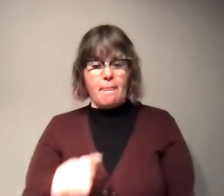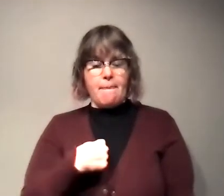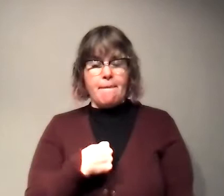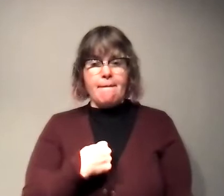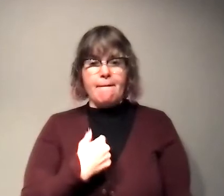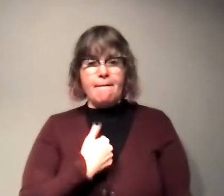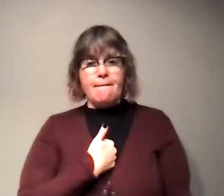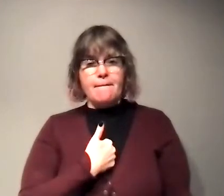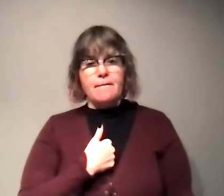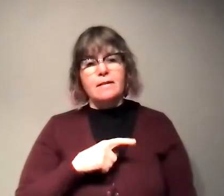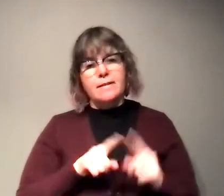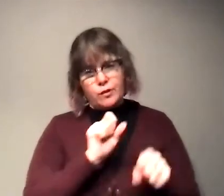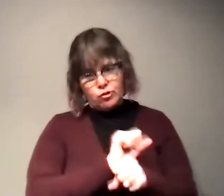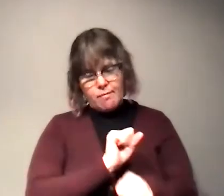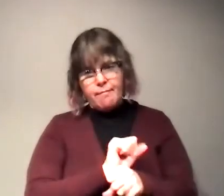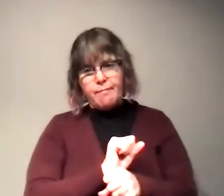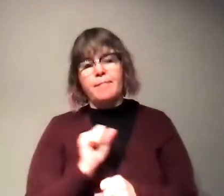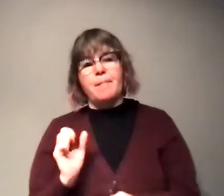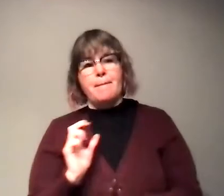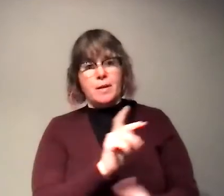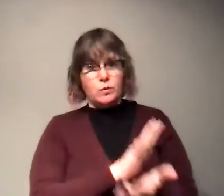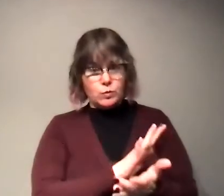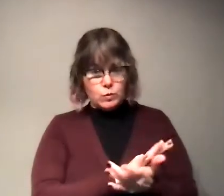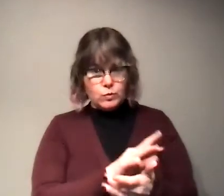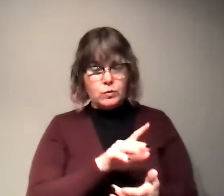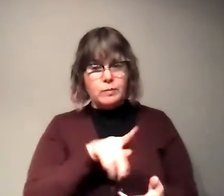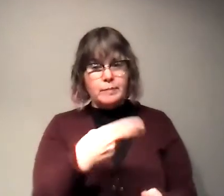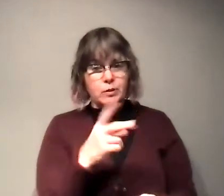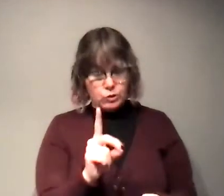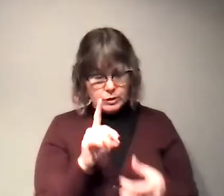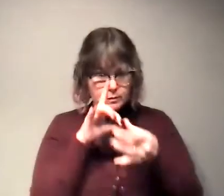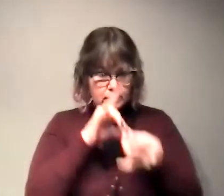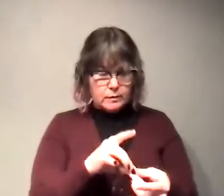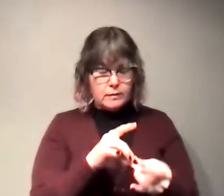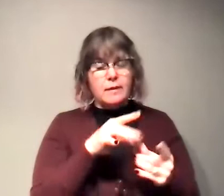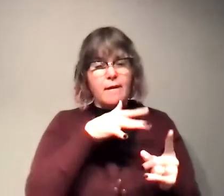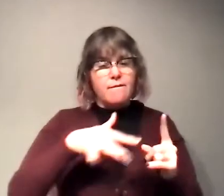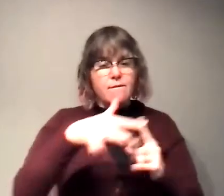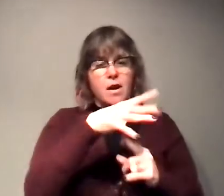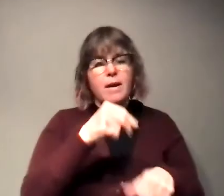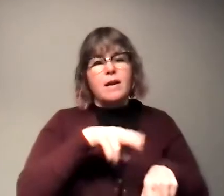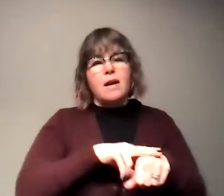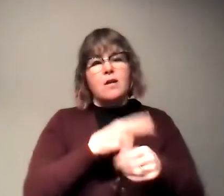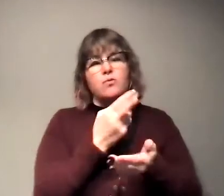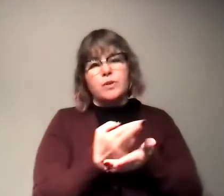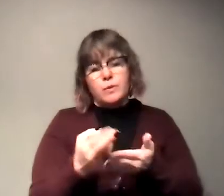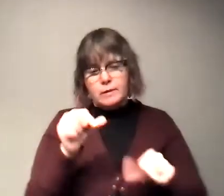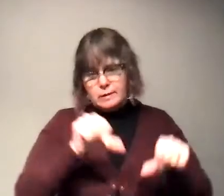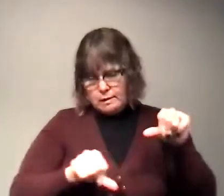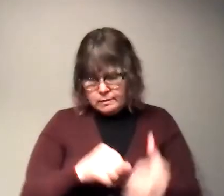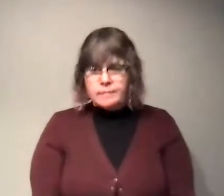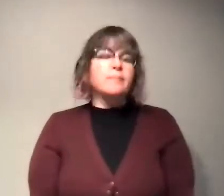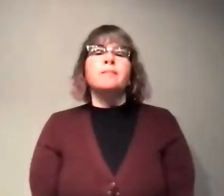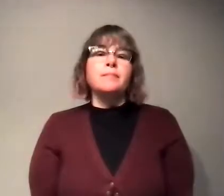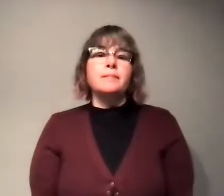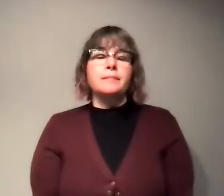I had a different job and I went back to school to get a PhD in environmental and natural resource sciences. And so